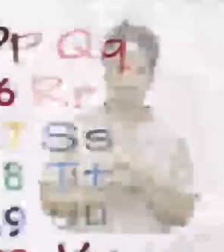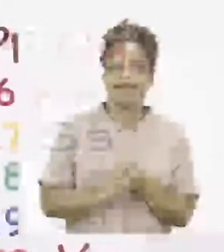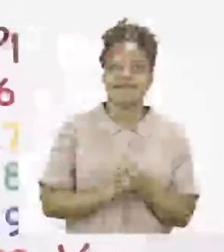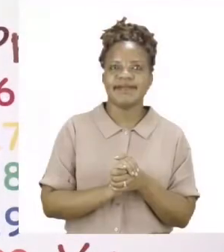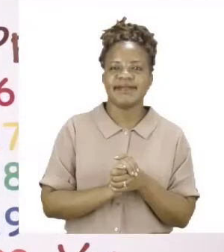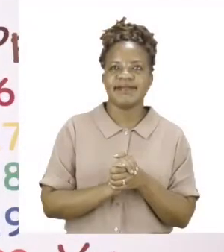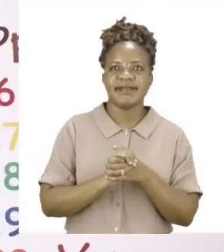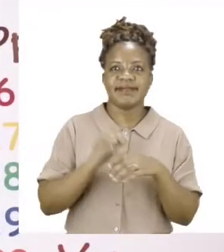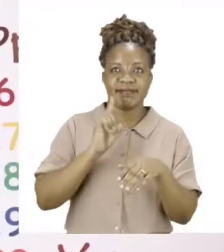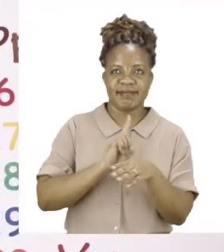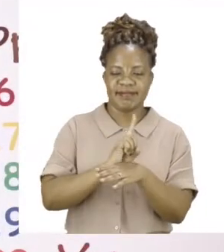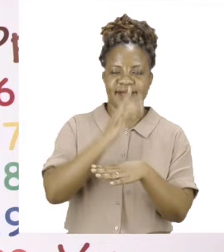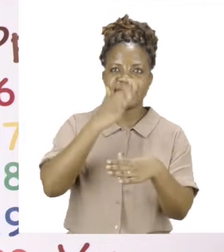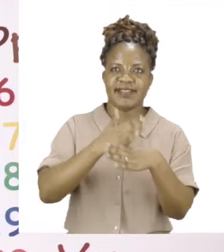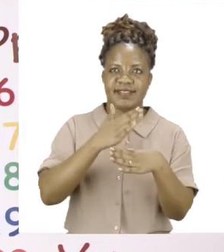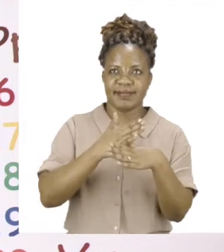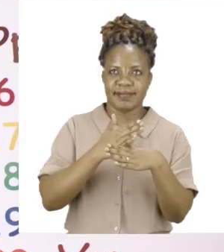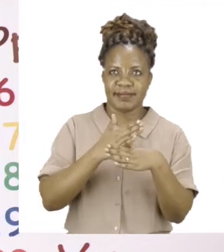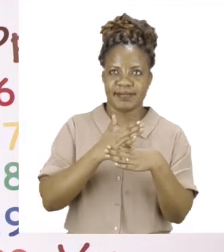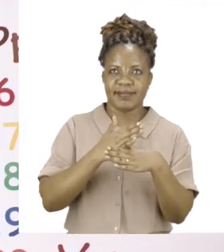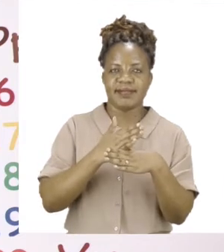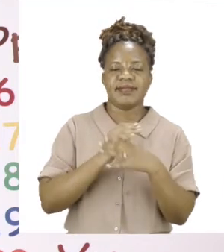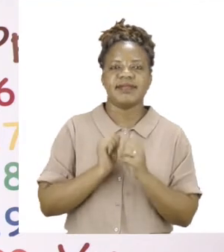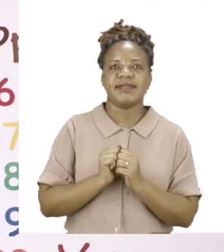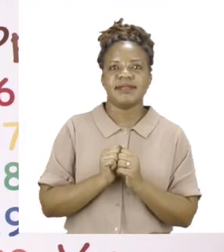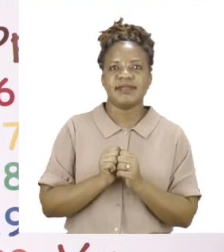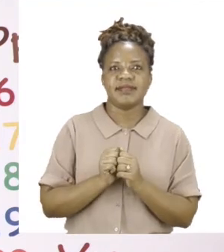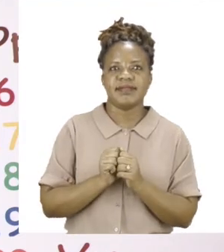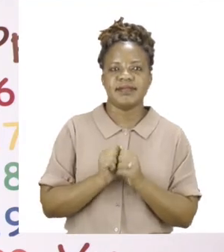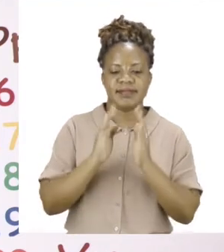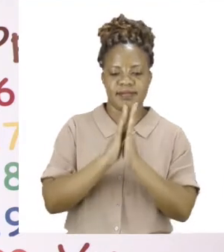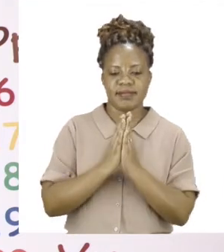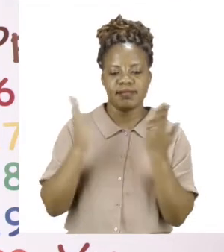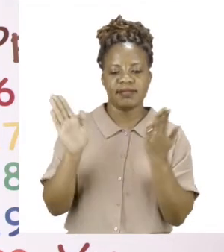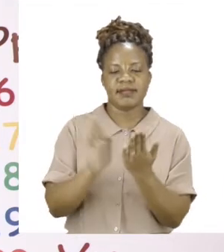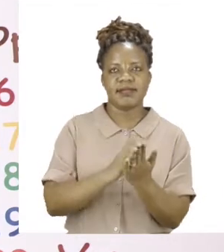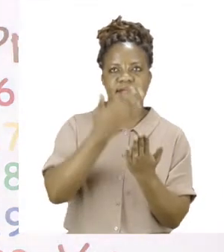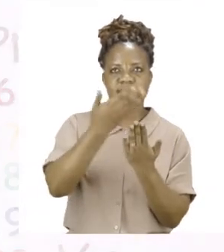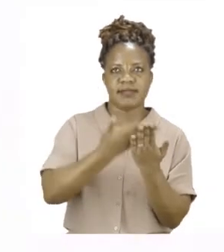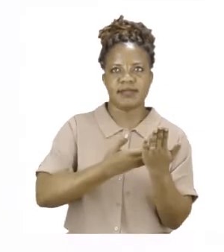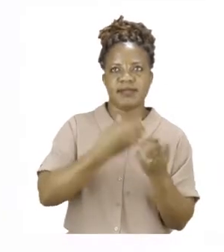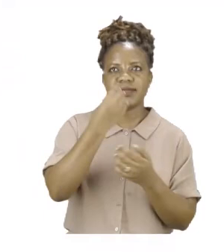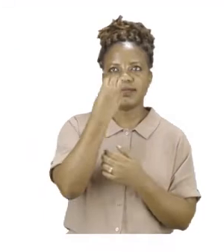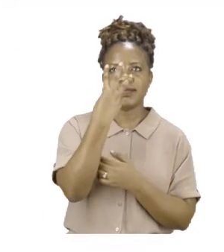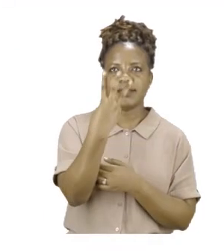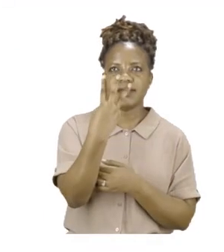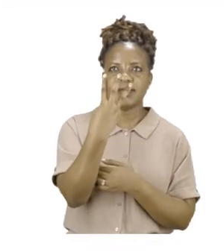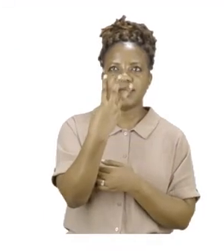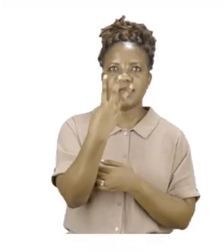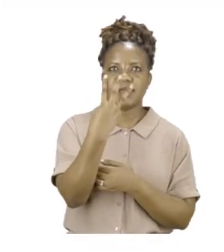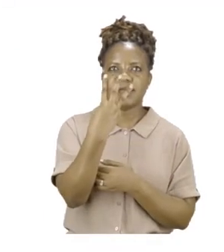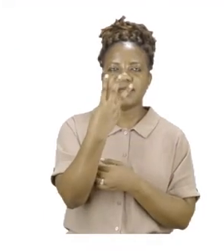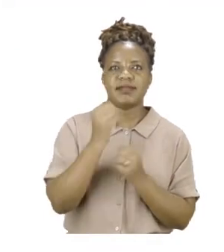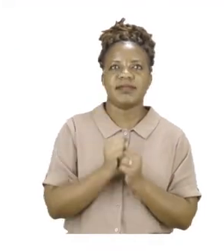For our first activity today, boys and girls, let us turn to page 3. On page 3, we